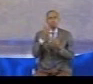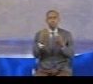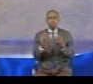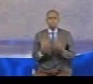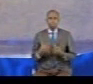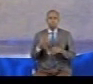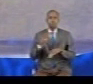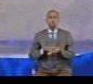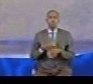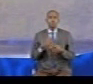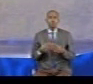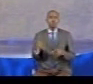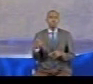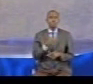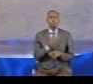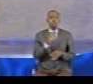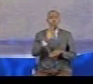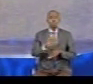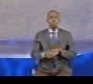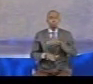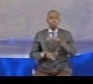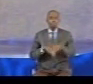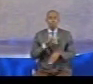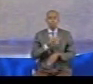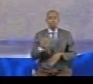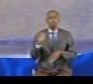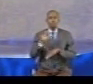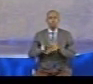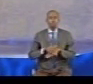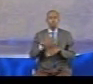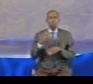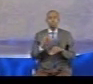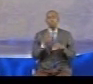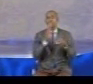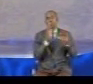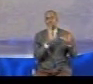them walking upon the sea,